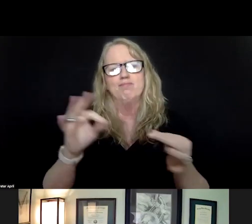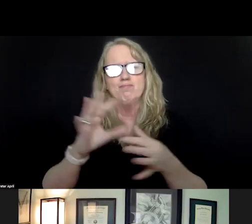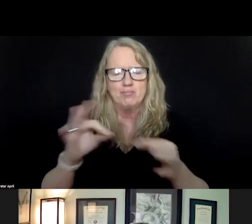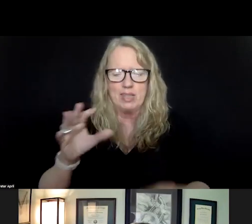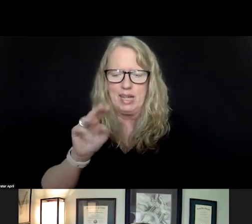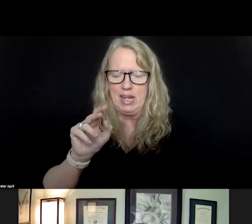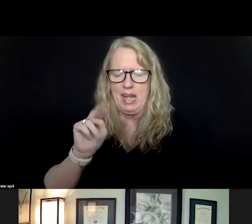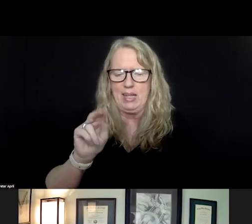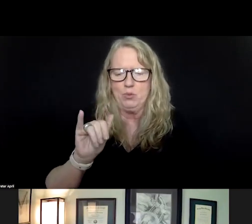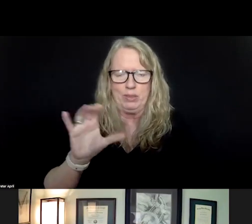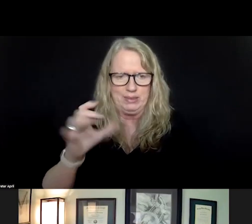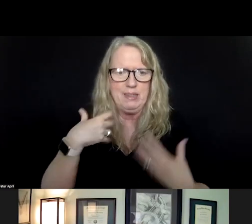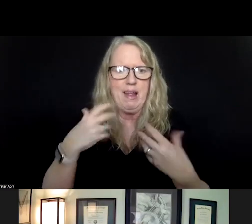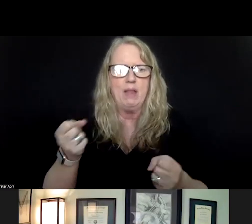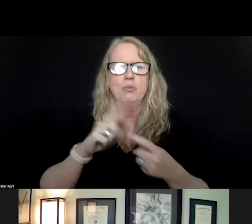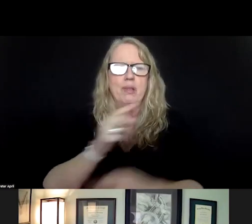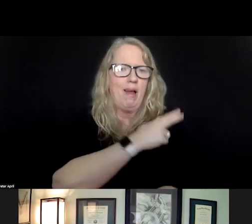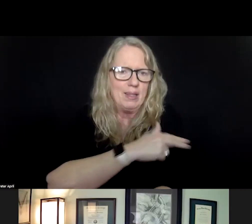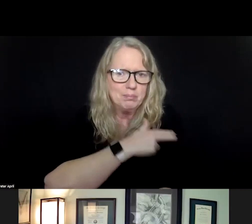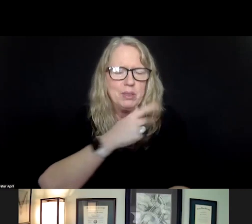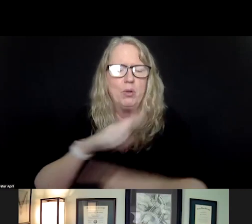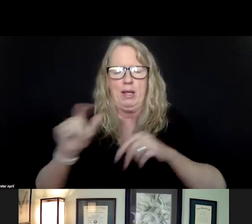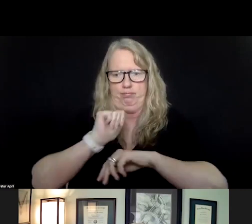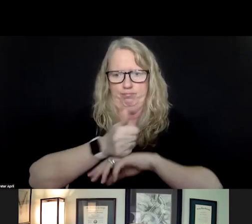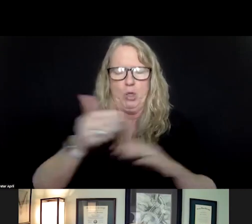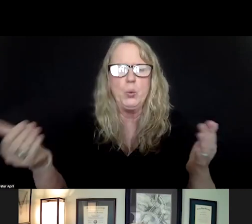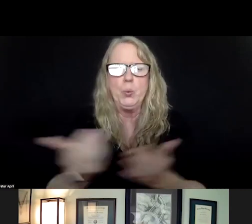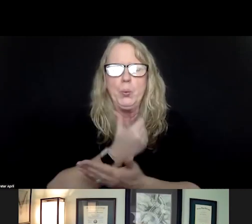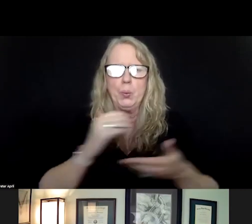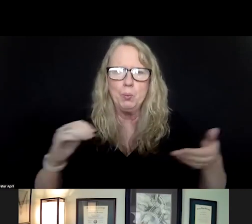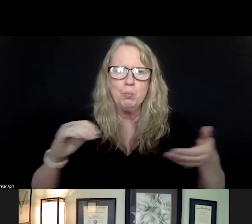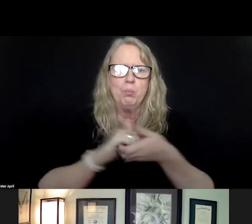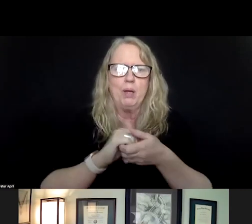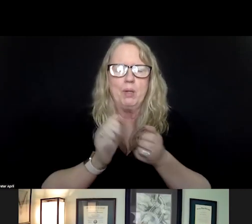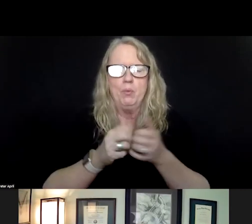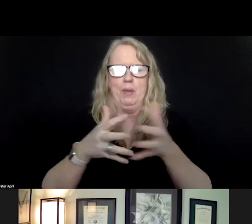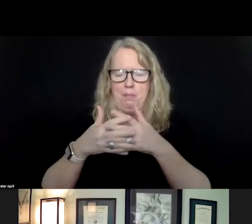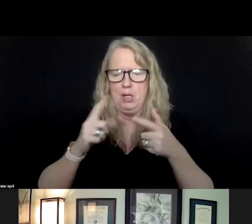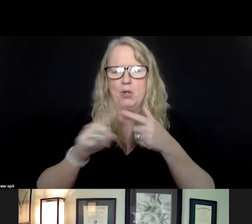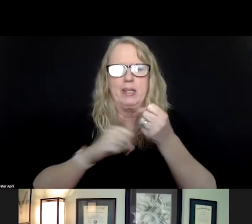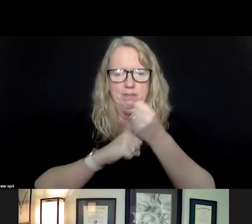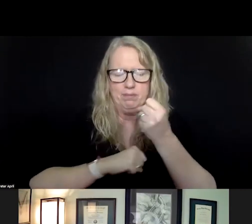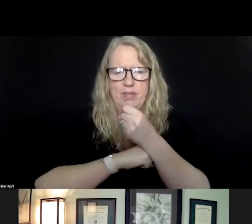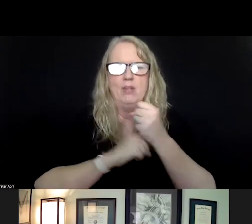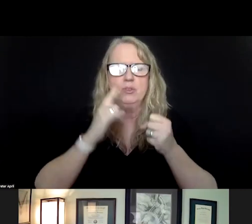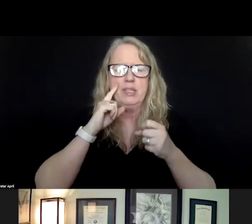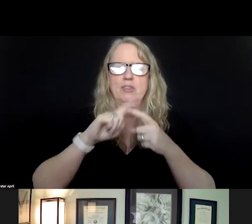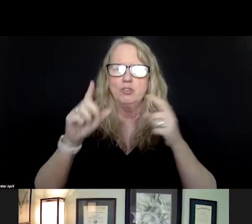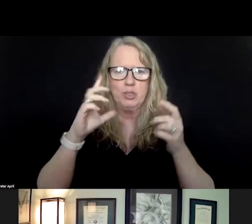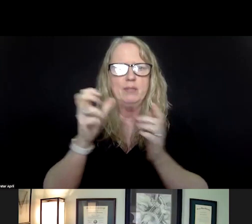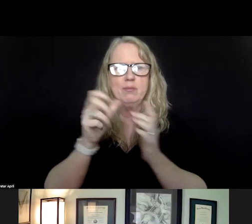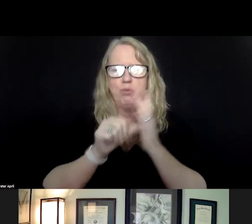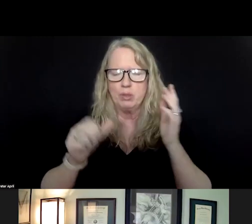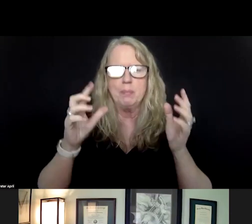NYC Health and Hospitals has launched a new partnership with the American Foundation for Suicide Prevention, focused